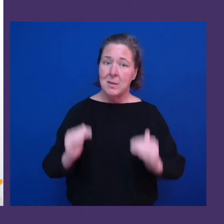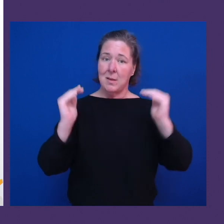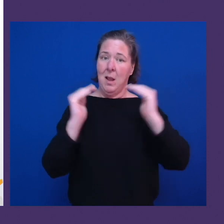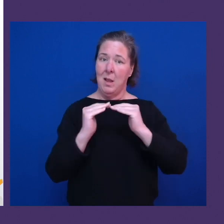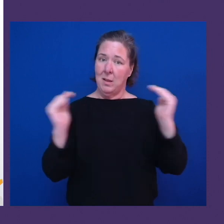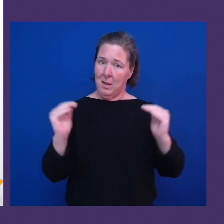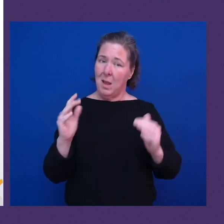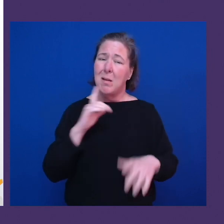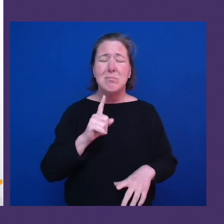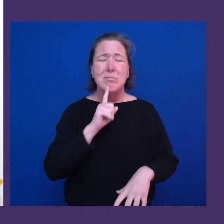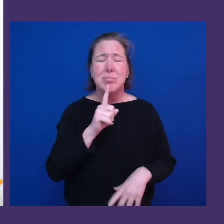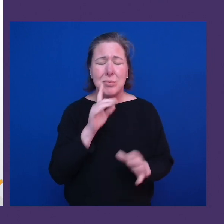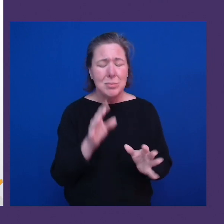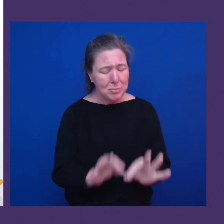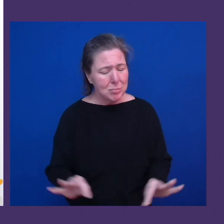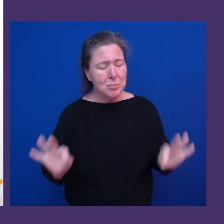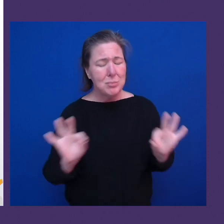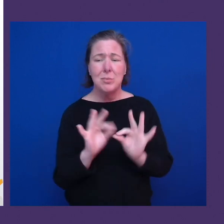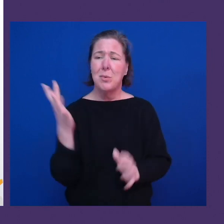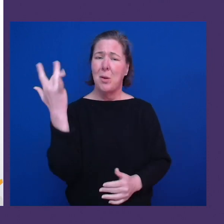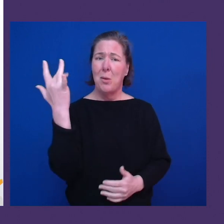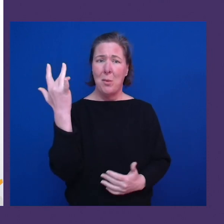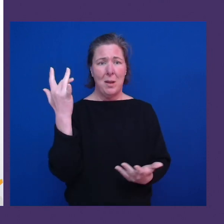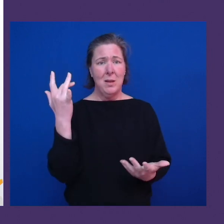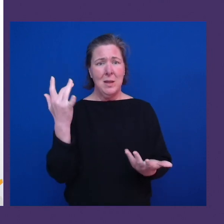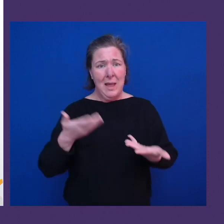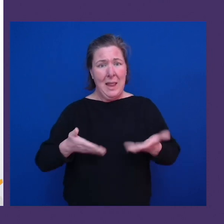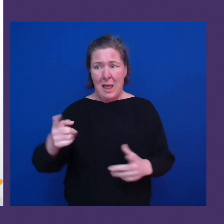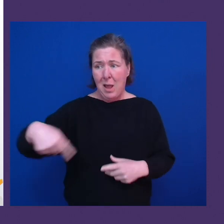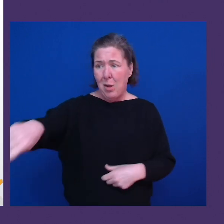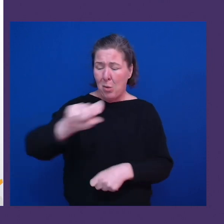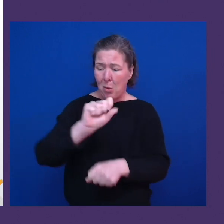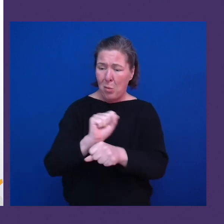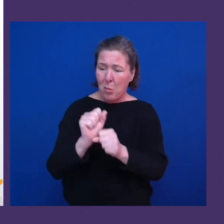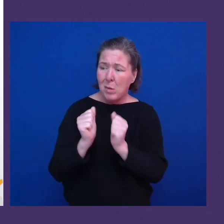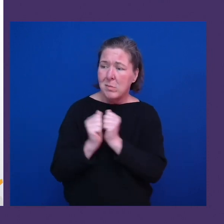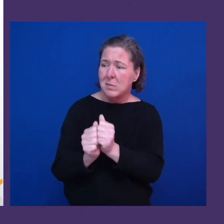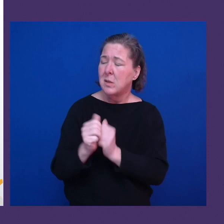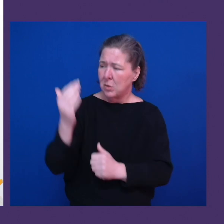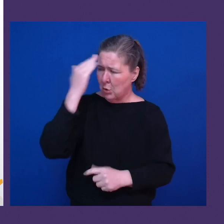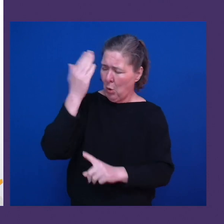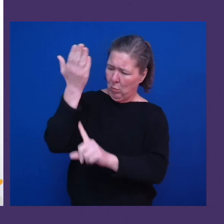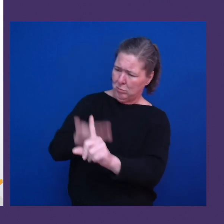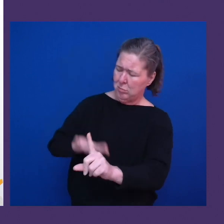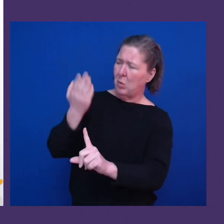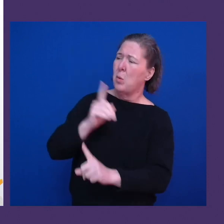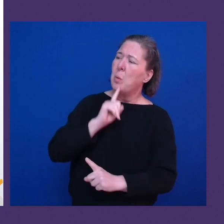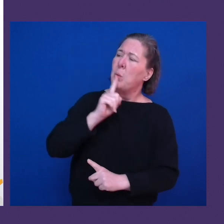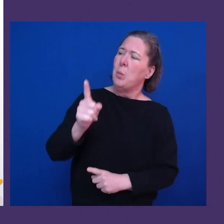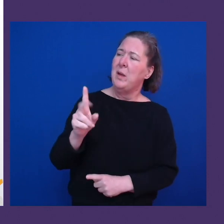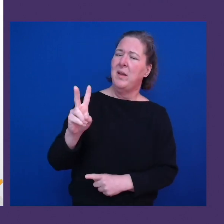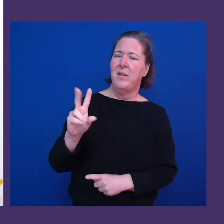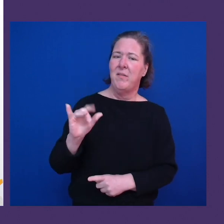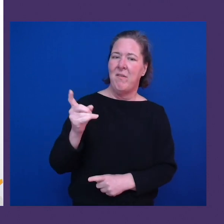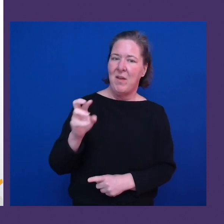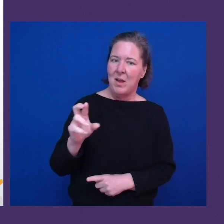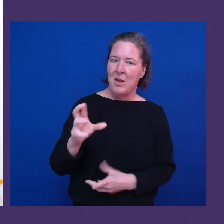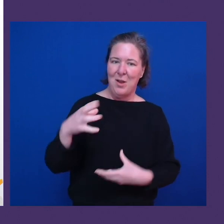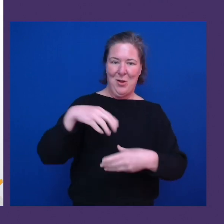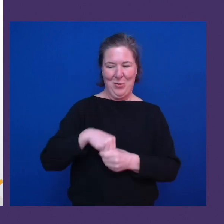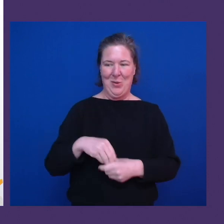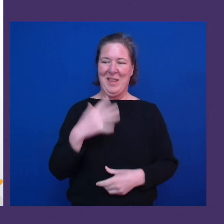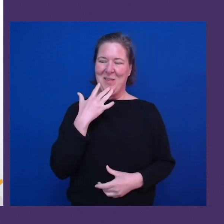super important because it's what lets your colleagues to get to know the real Victor, and including spicy language and